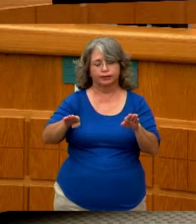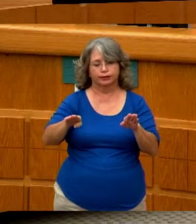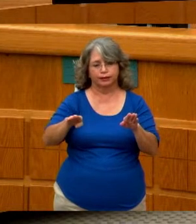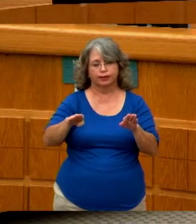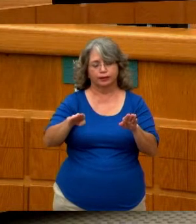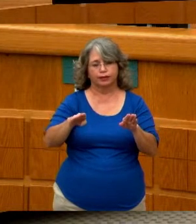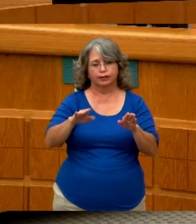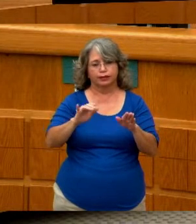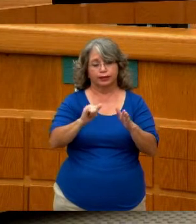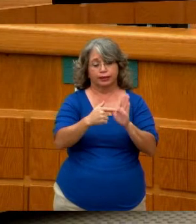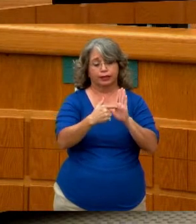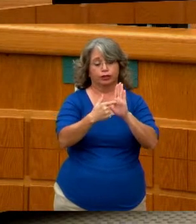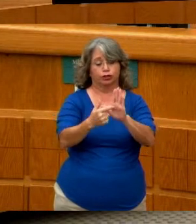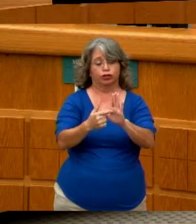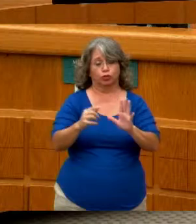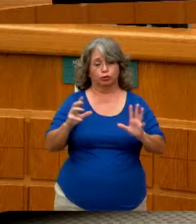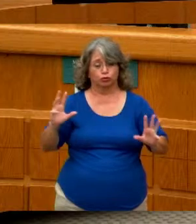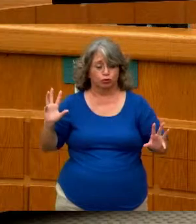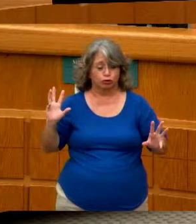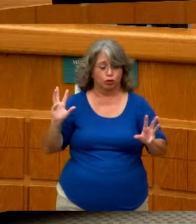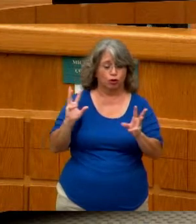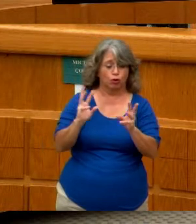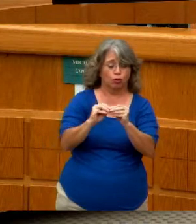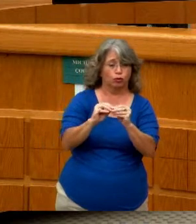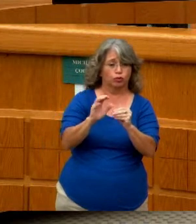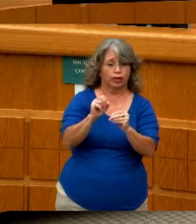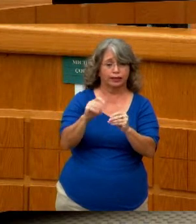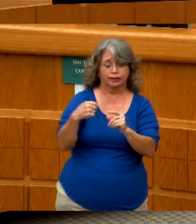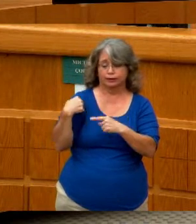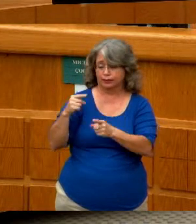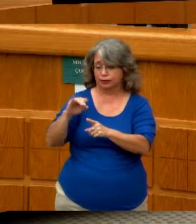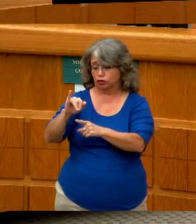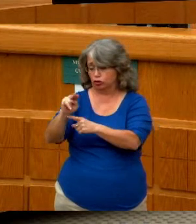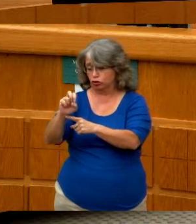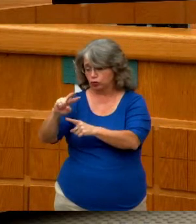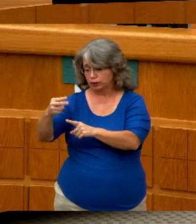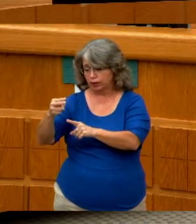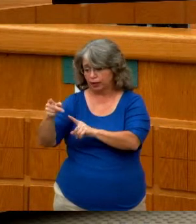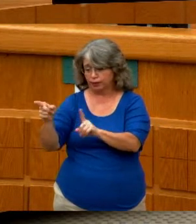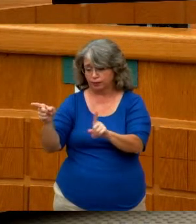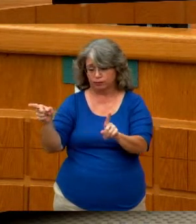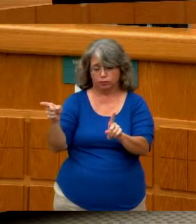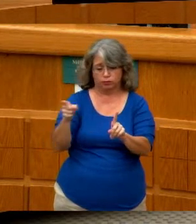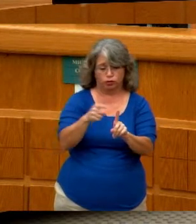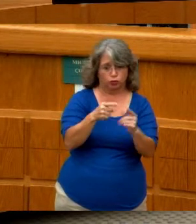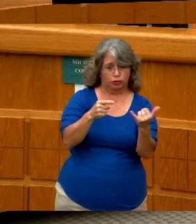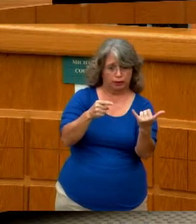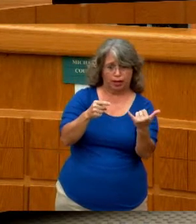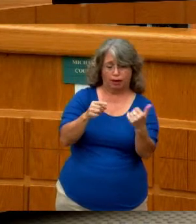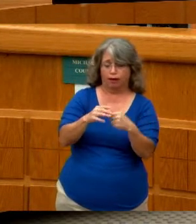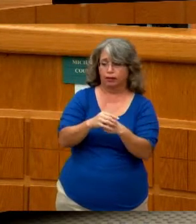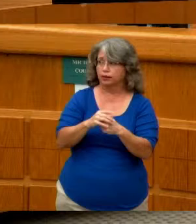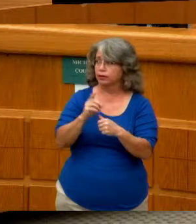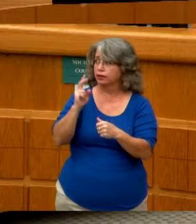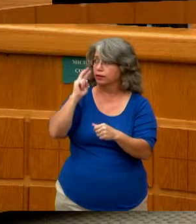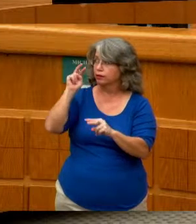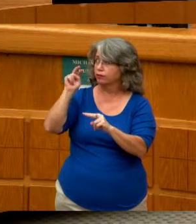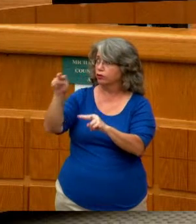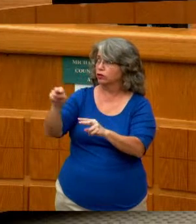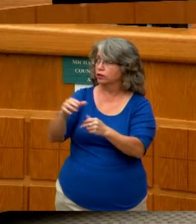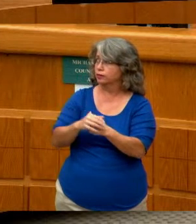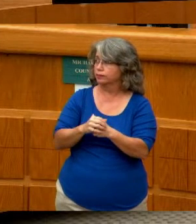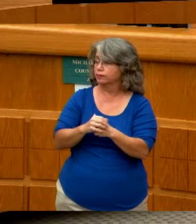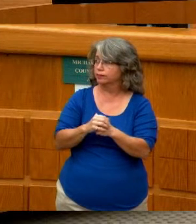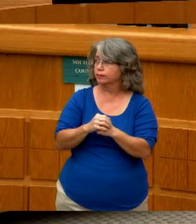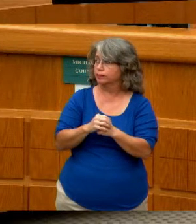And this is the bell curve that we usually end with, and this shows you the cumulative cases from June 2nd all the way to